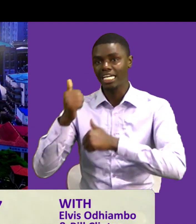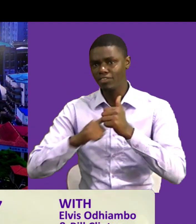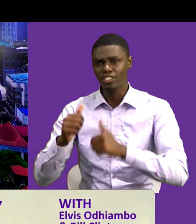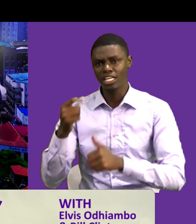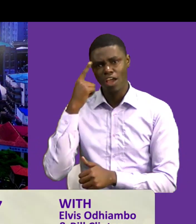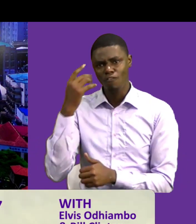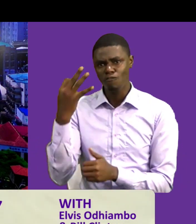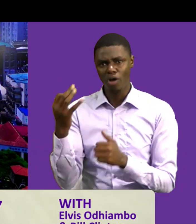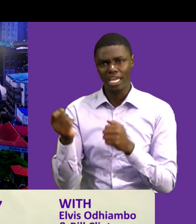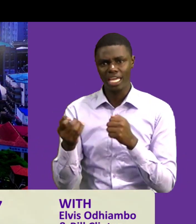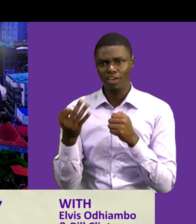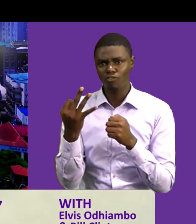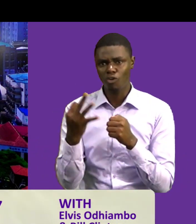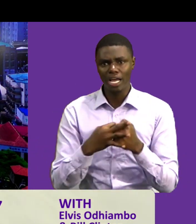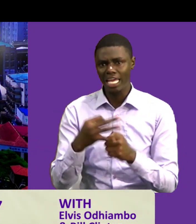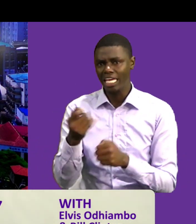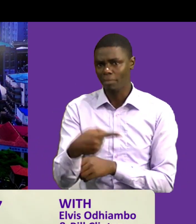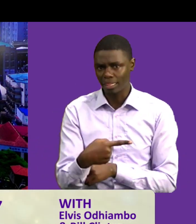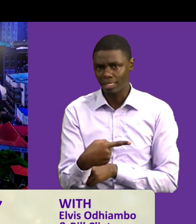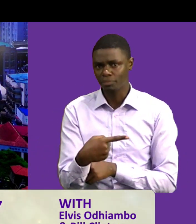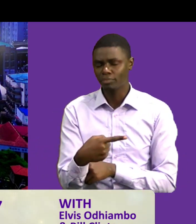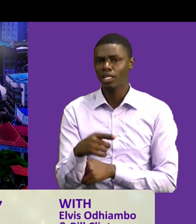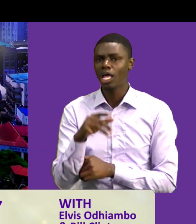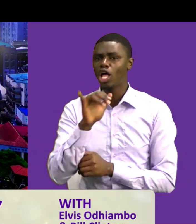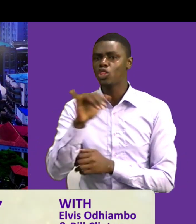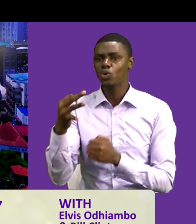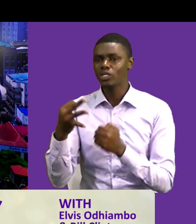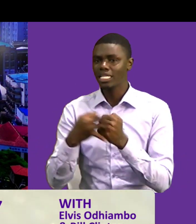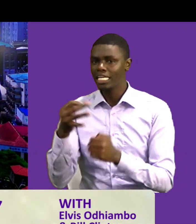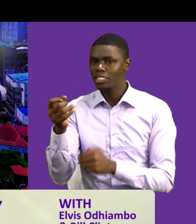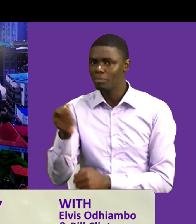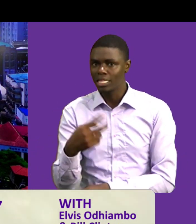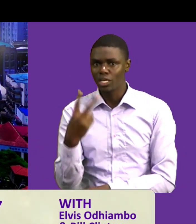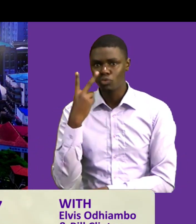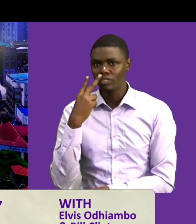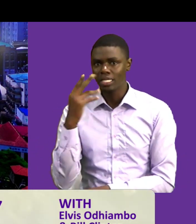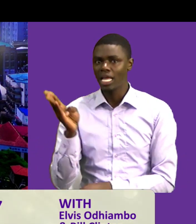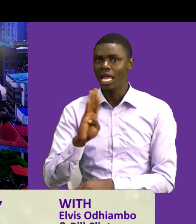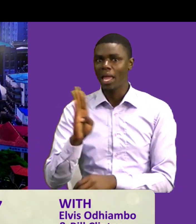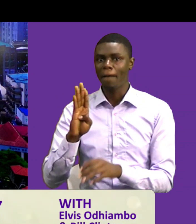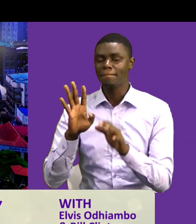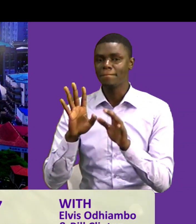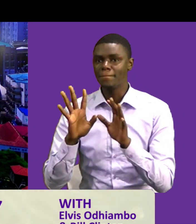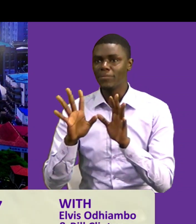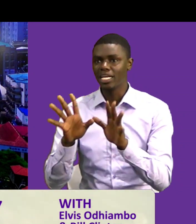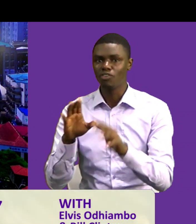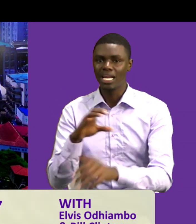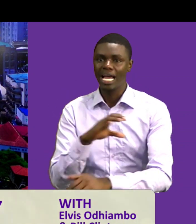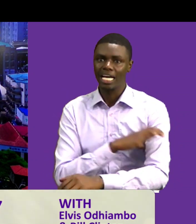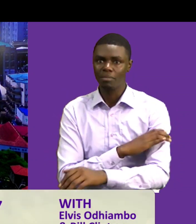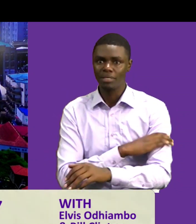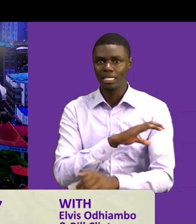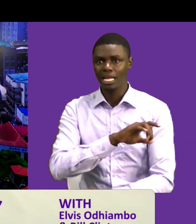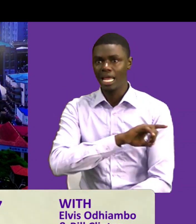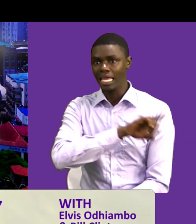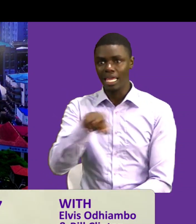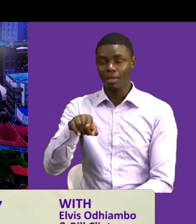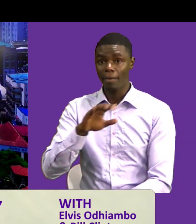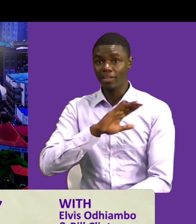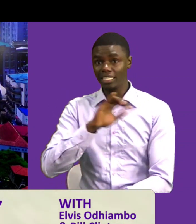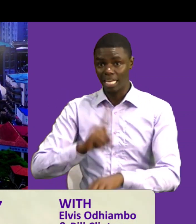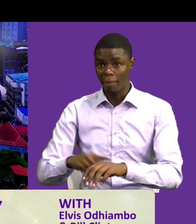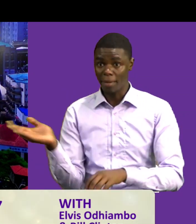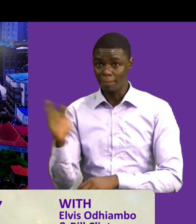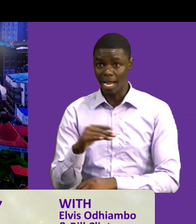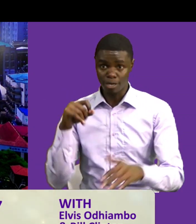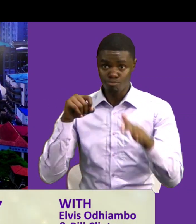around 8 months. And those 8 months, the captain came and scored a